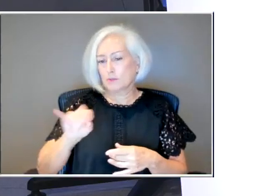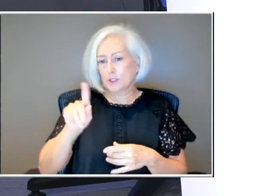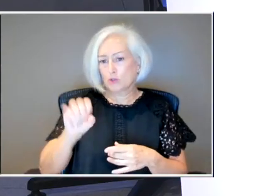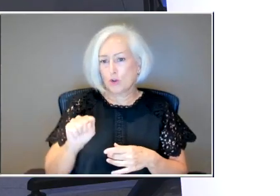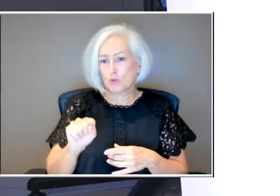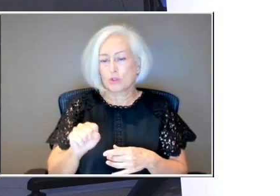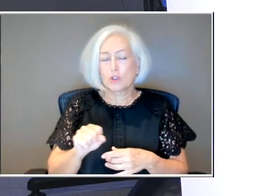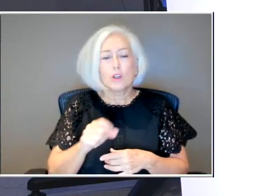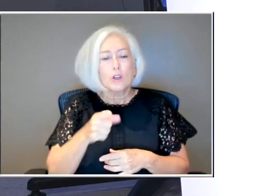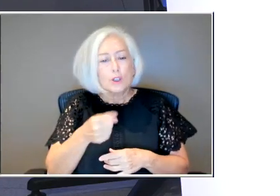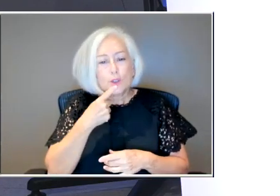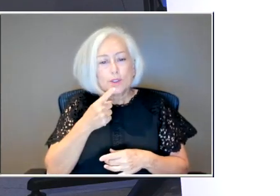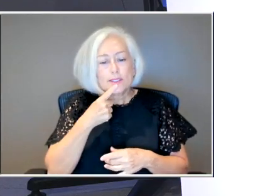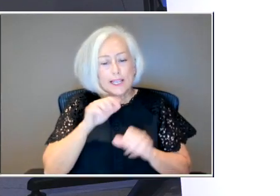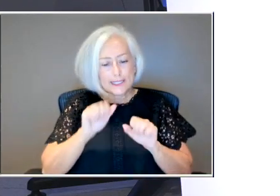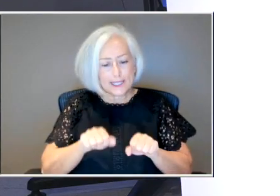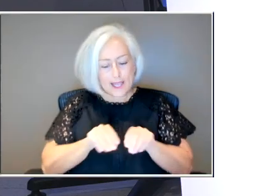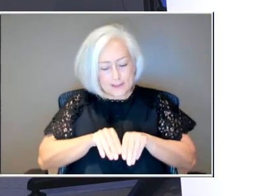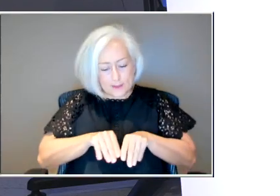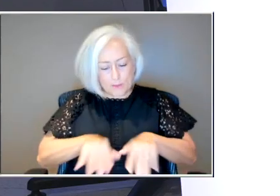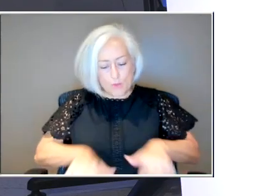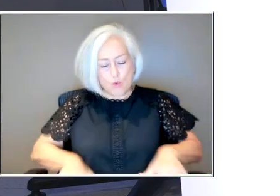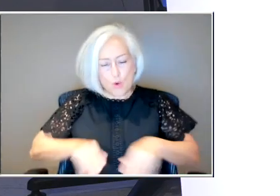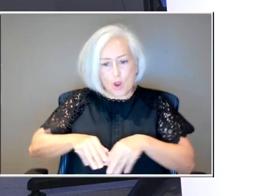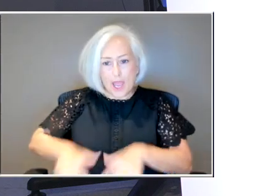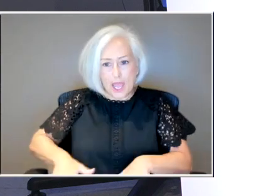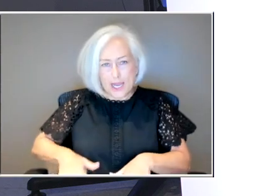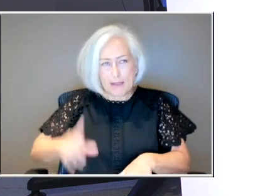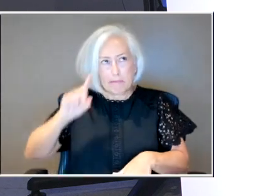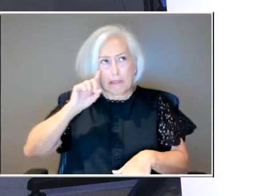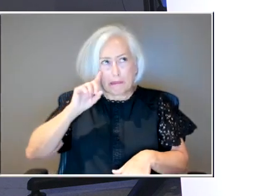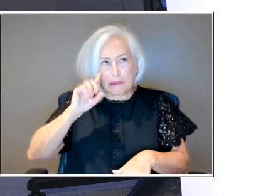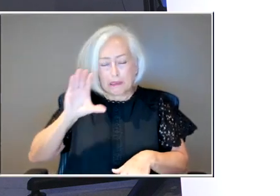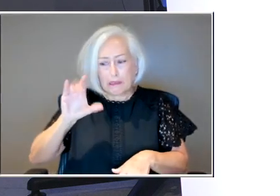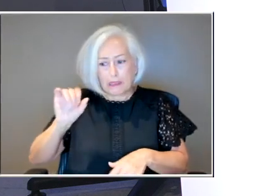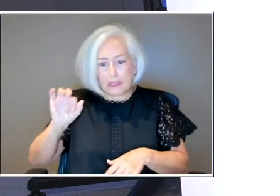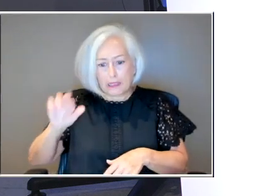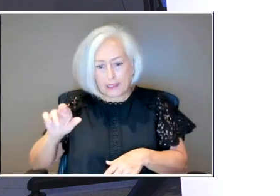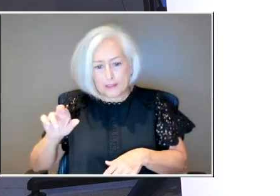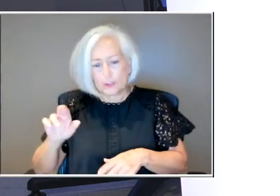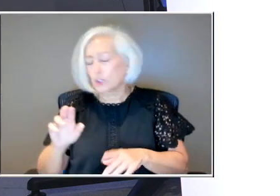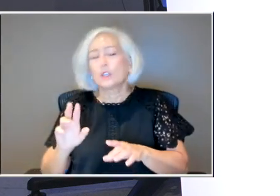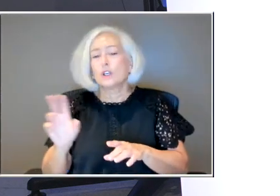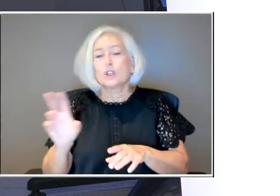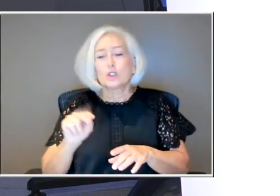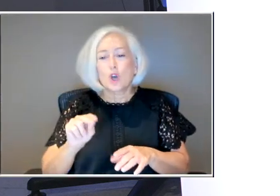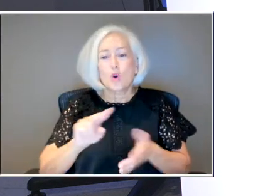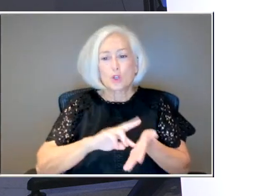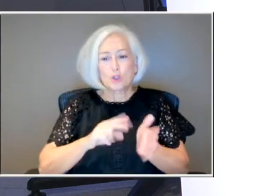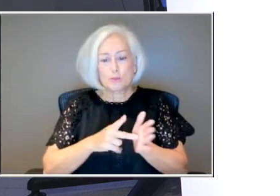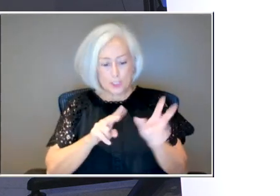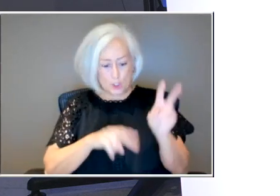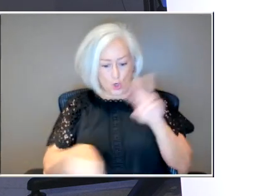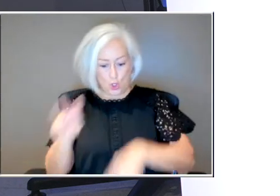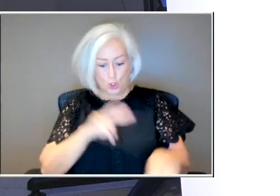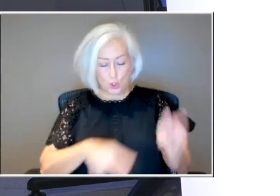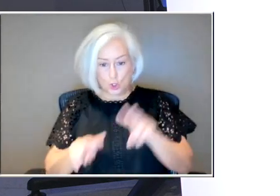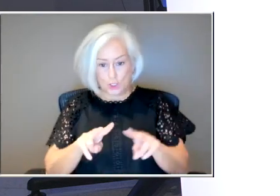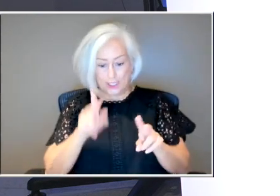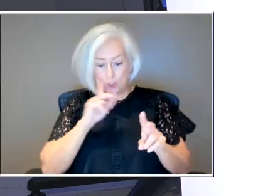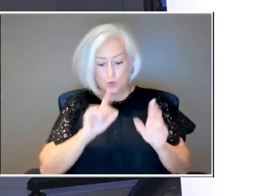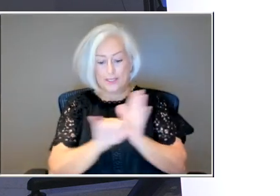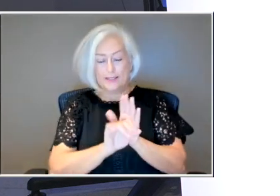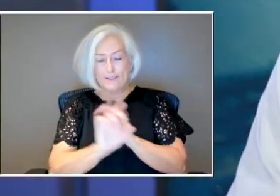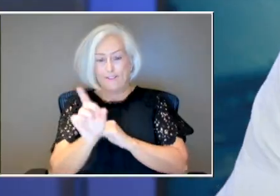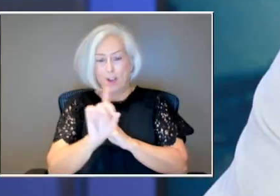spreading, so I'm thinking, now you got me thinking kind of like cancer. Is it like in one spot, or that's what you're doing? You're going in and looking, so and you can identify? Correct. So